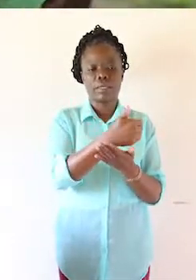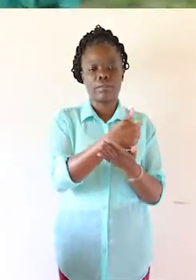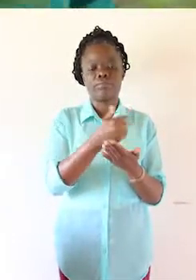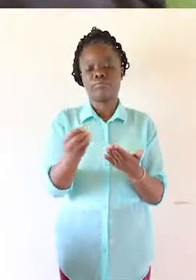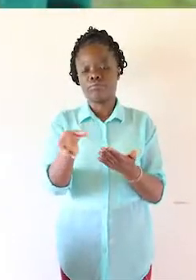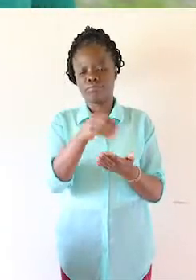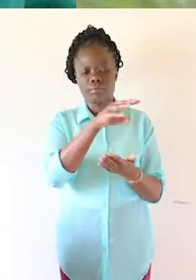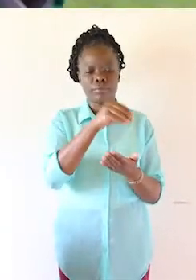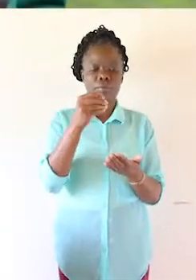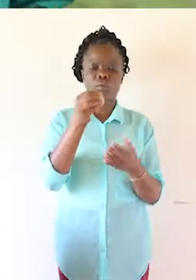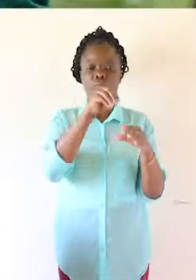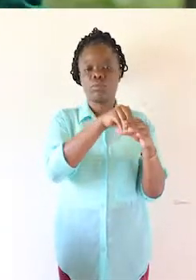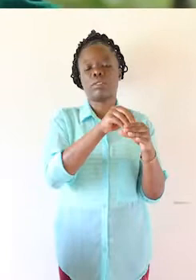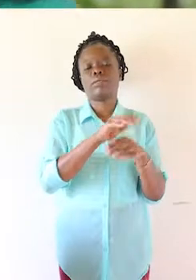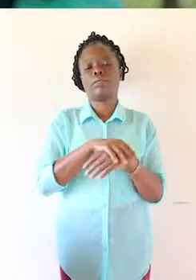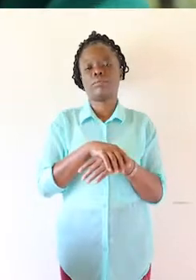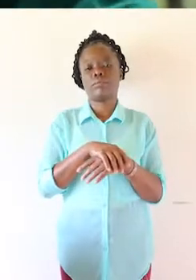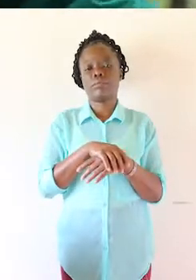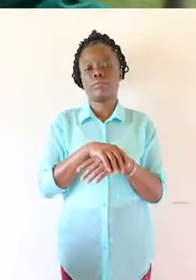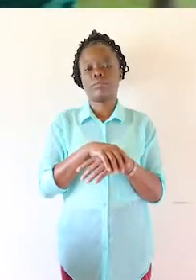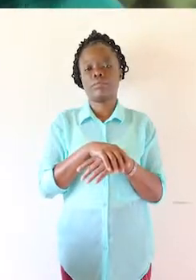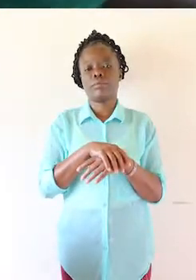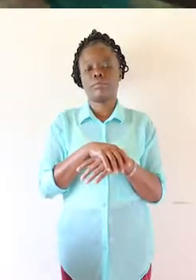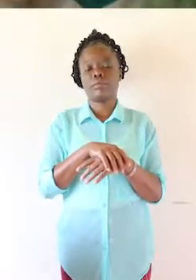us collect. Yeah, this one you put inside there.